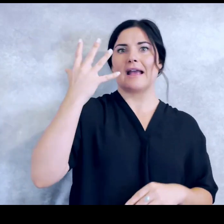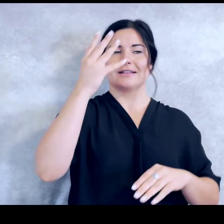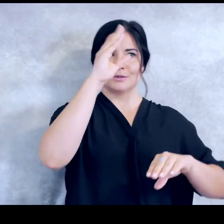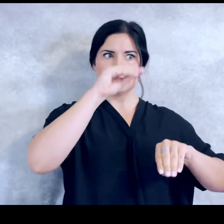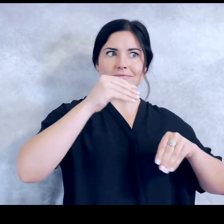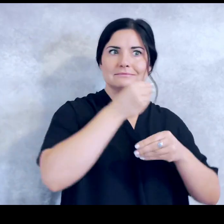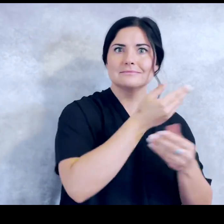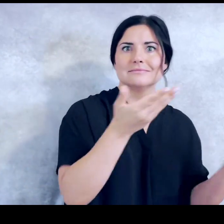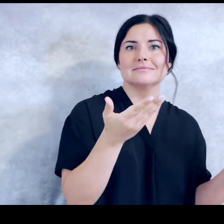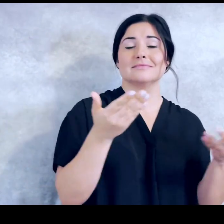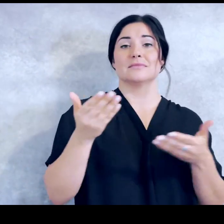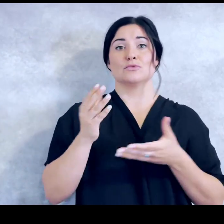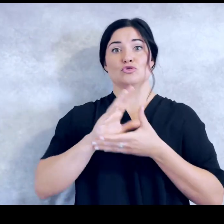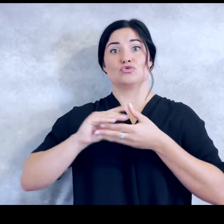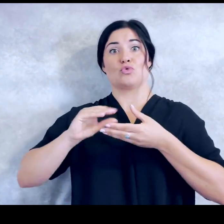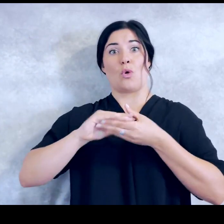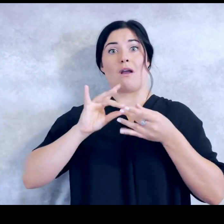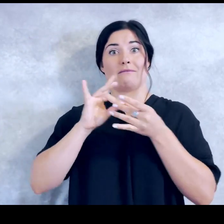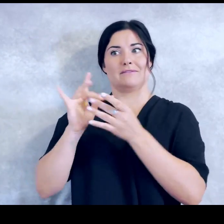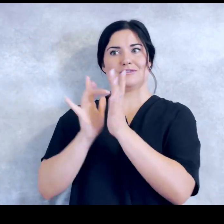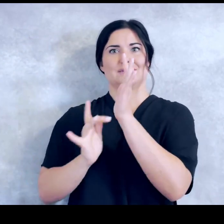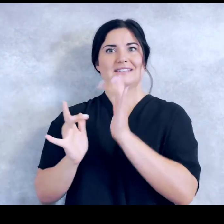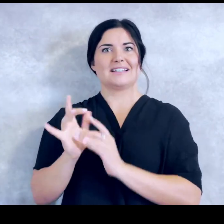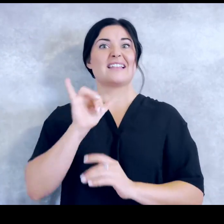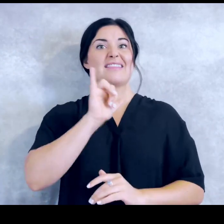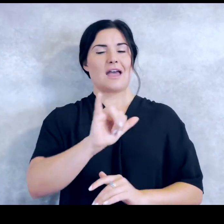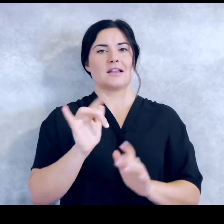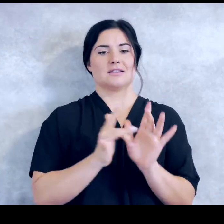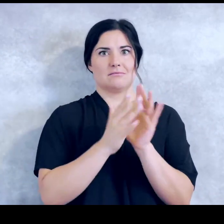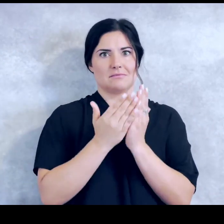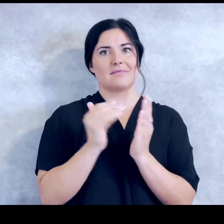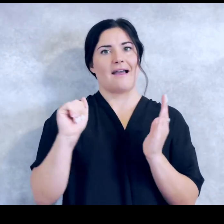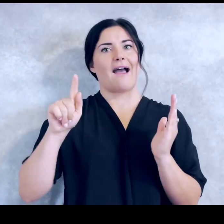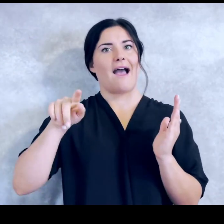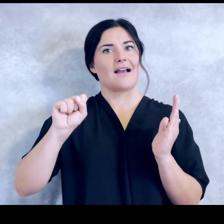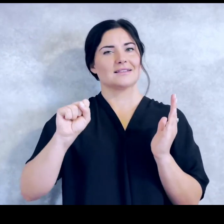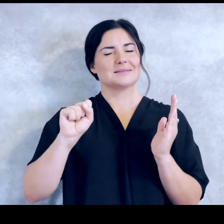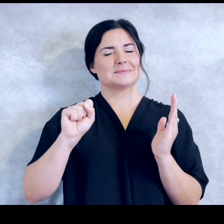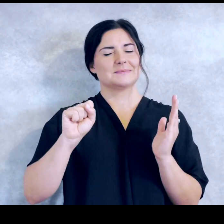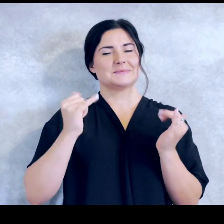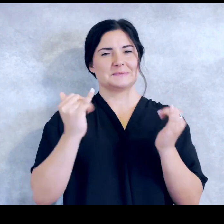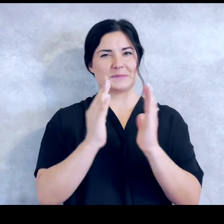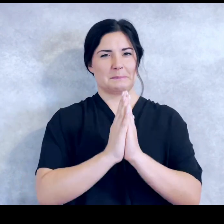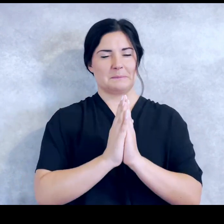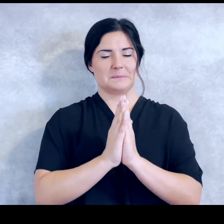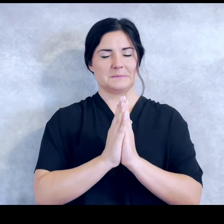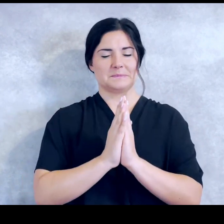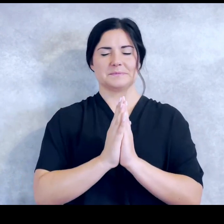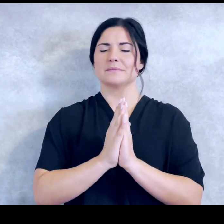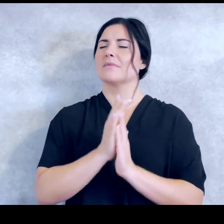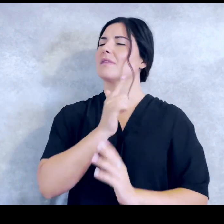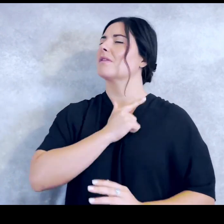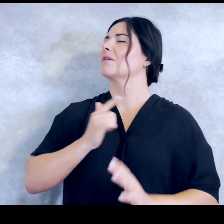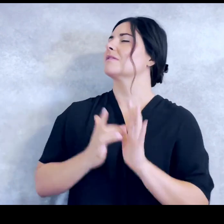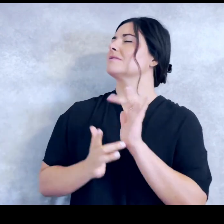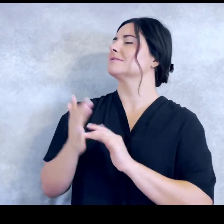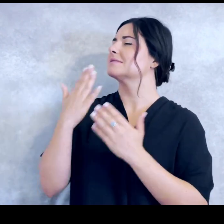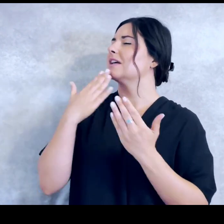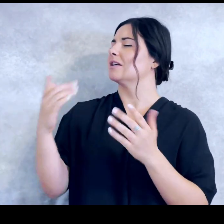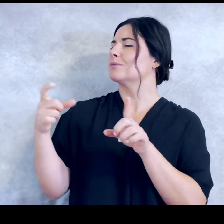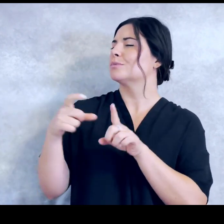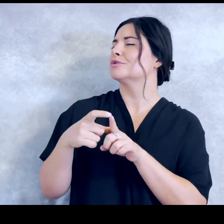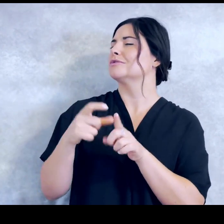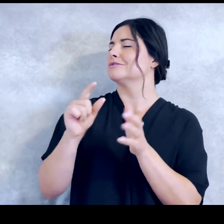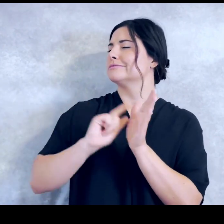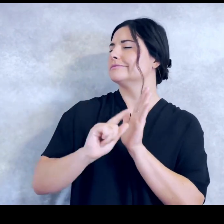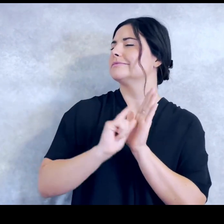message of grace, and the story of Jesus. This is the book of Acts. Why don't you bow your heads? Let's pray together. Jesus, thank you for